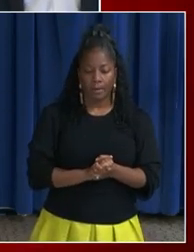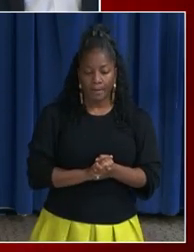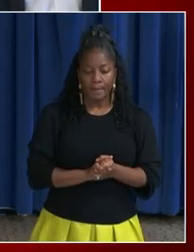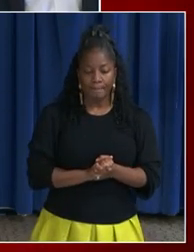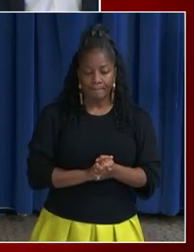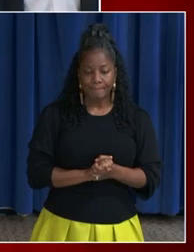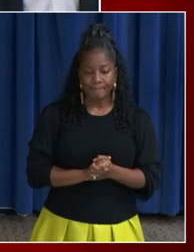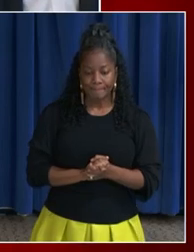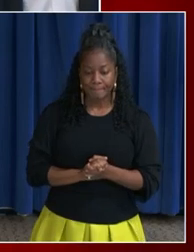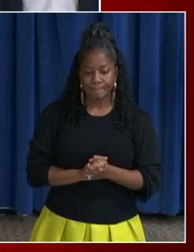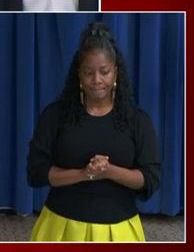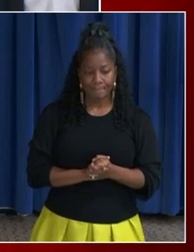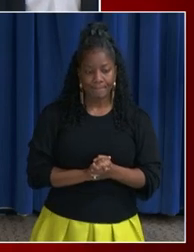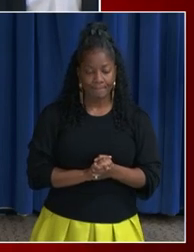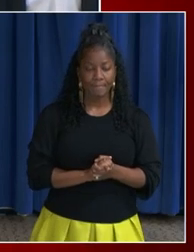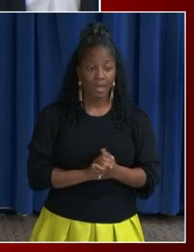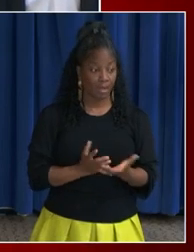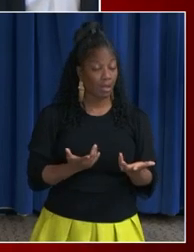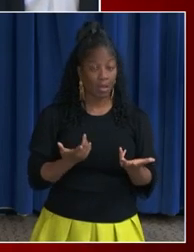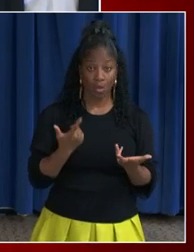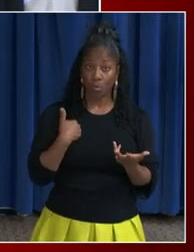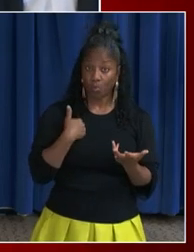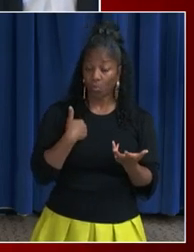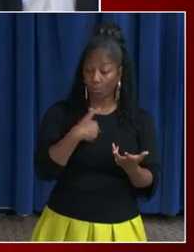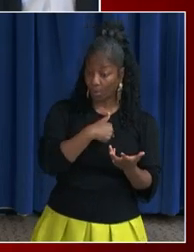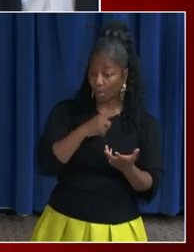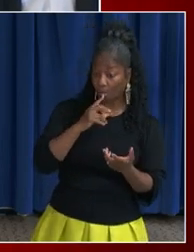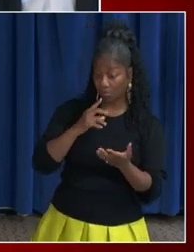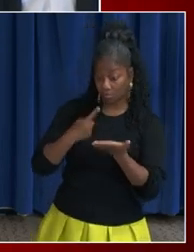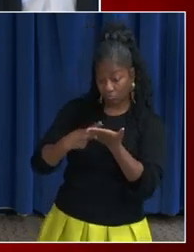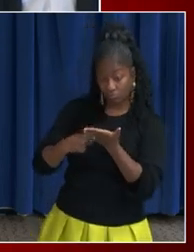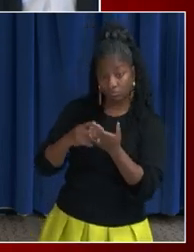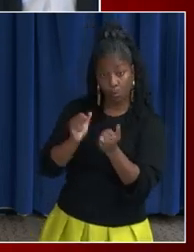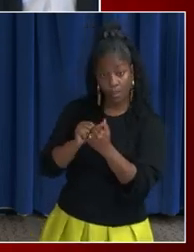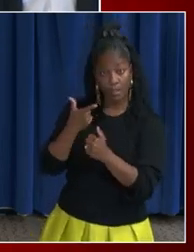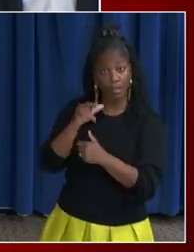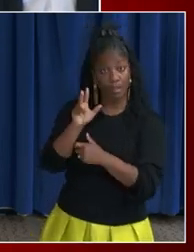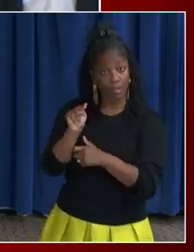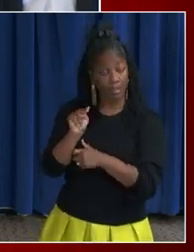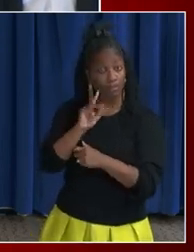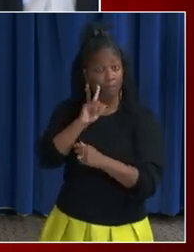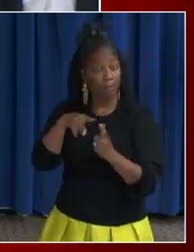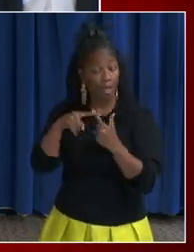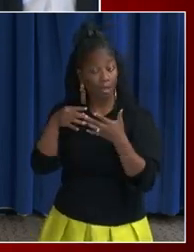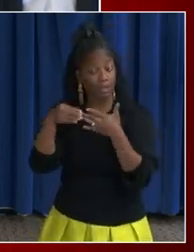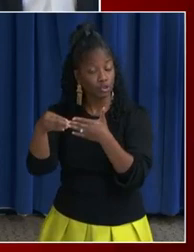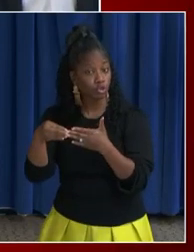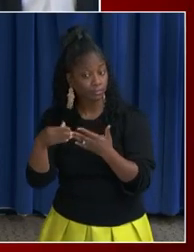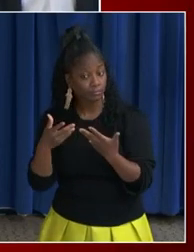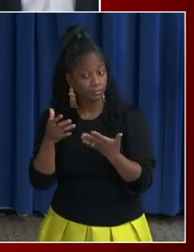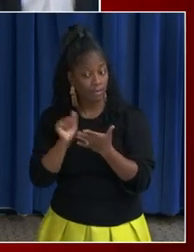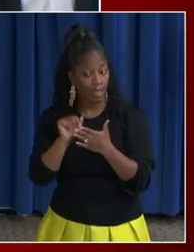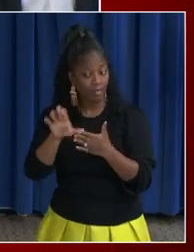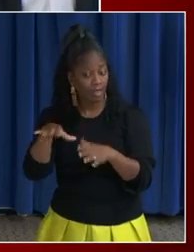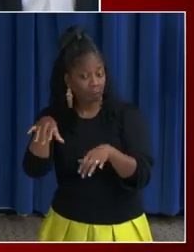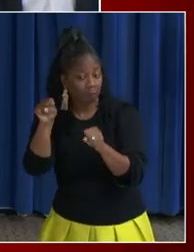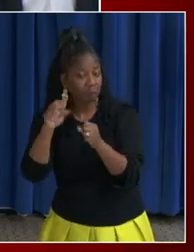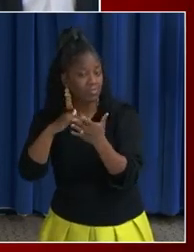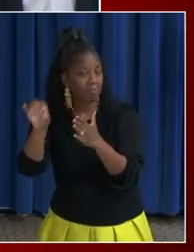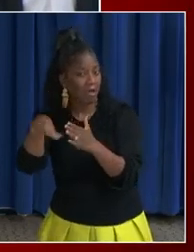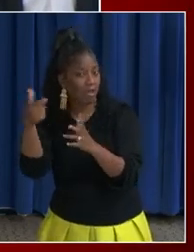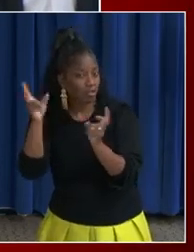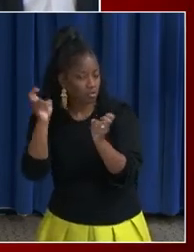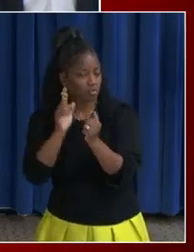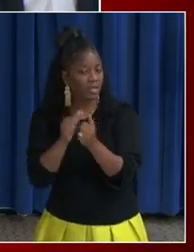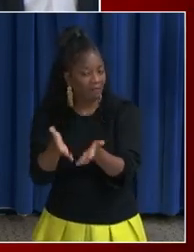talked to Glenn about the leadership that the CFO's office has taken on some other issues that